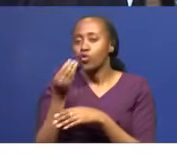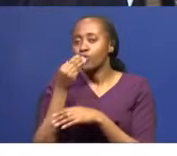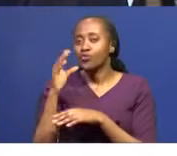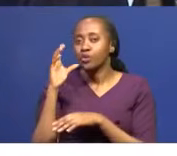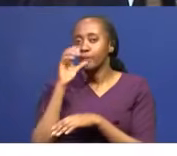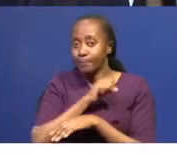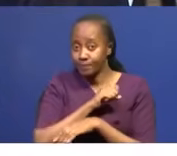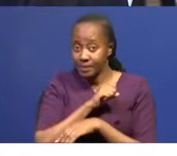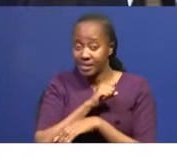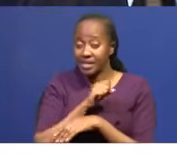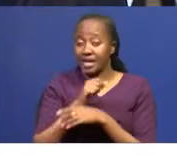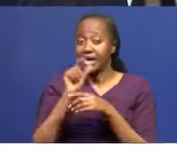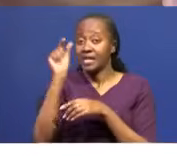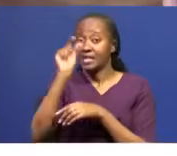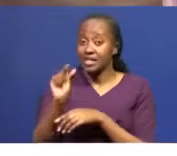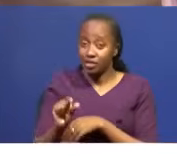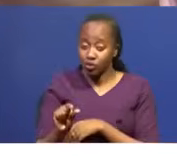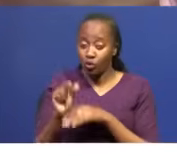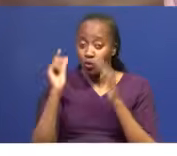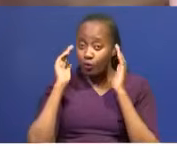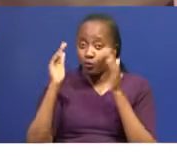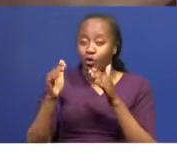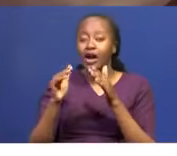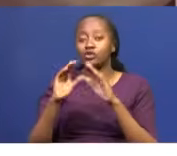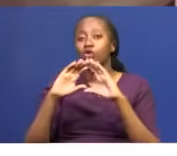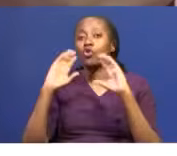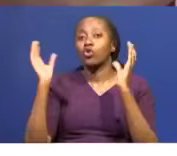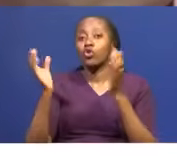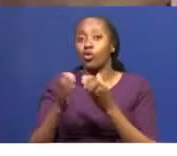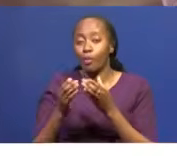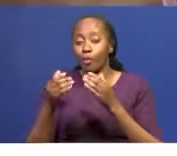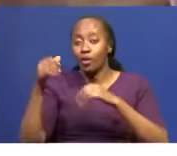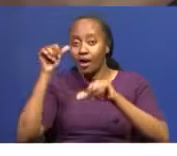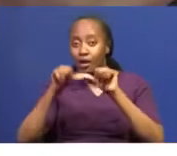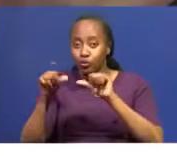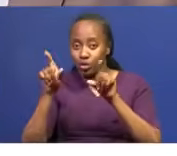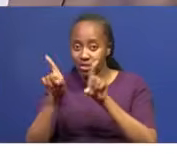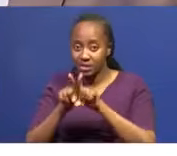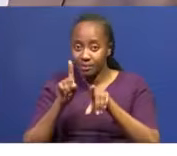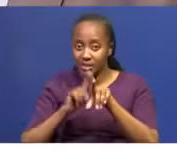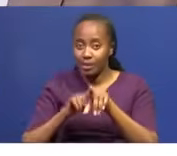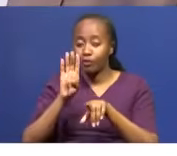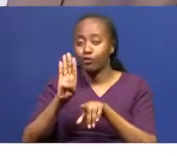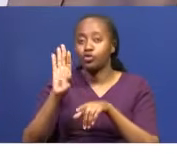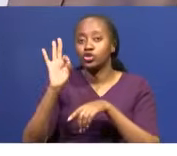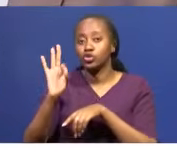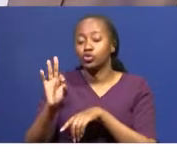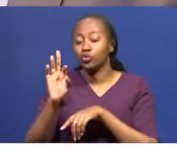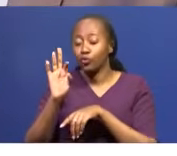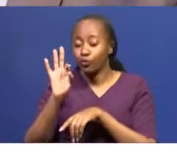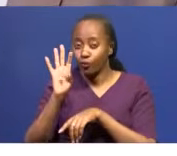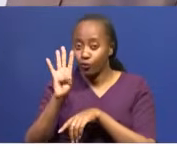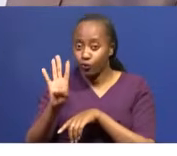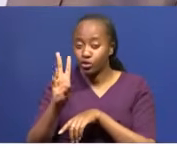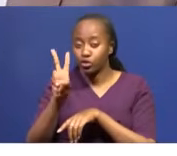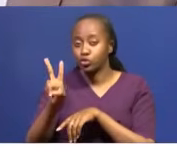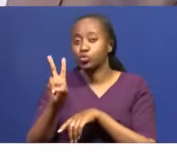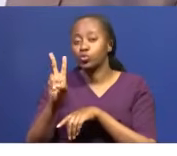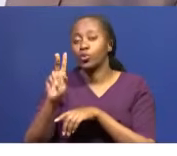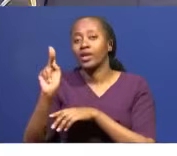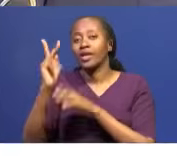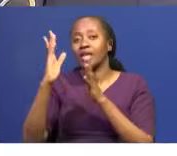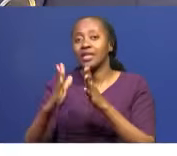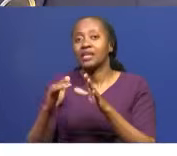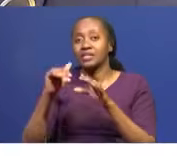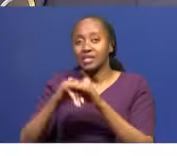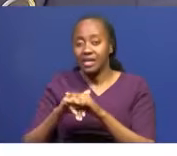IGAD regional forecast of the 2025 Global Report on Food Crises indicates that 42 million people in Kenya, Djibouti,